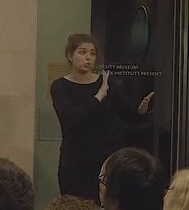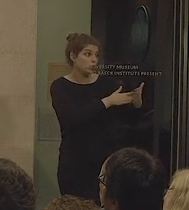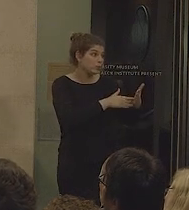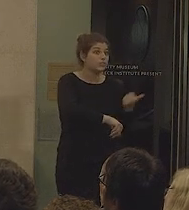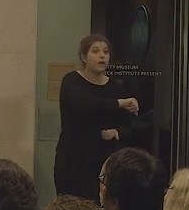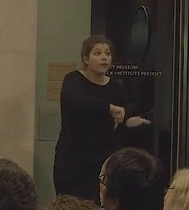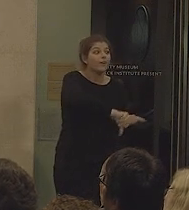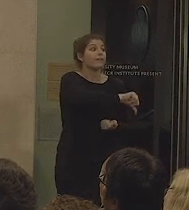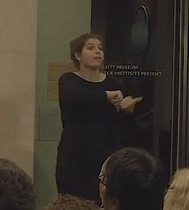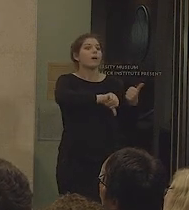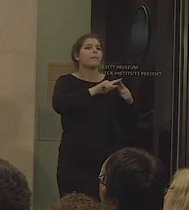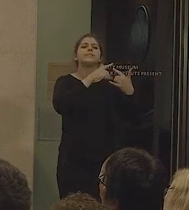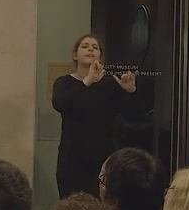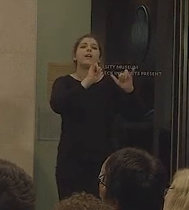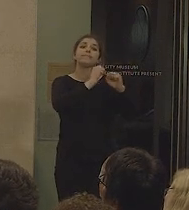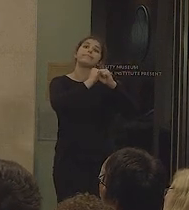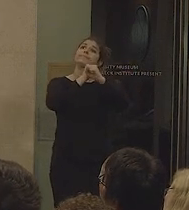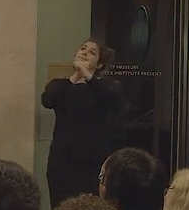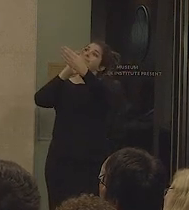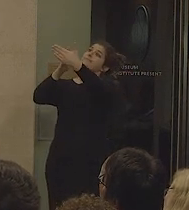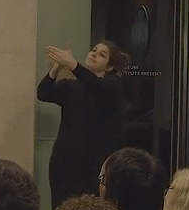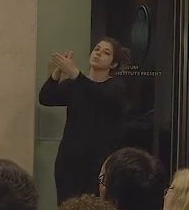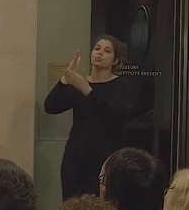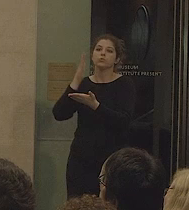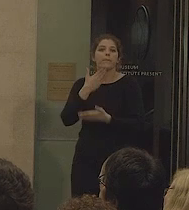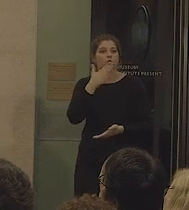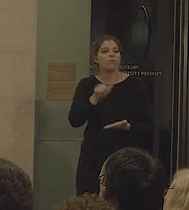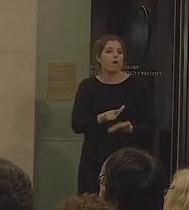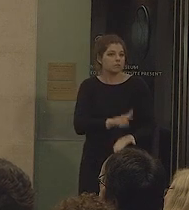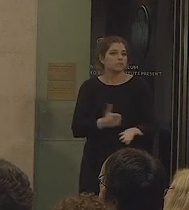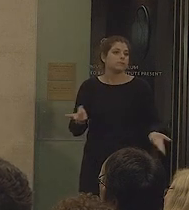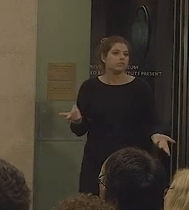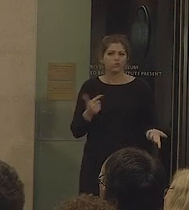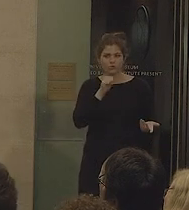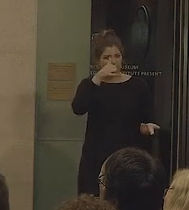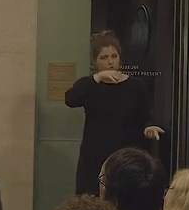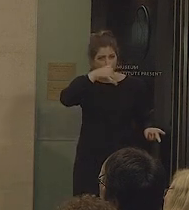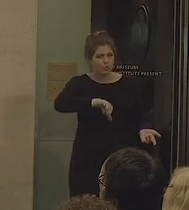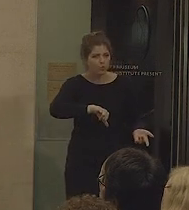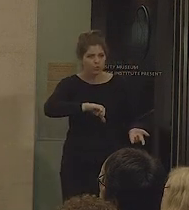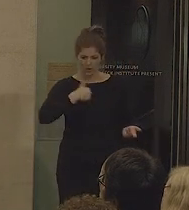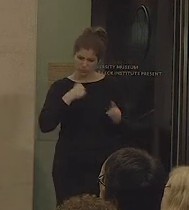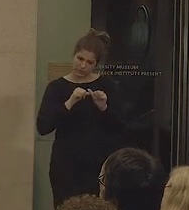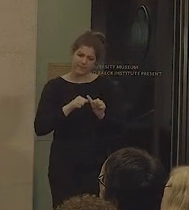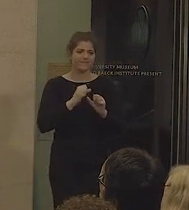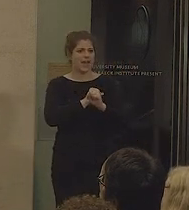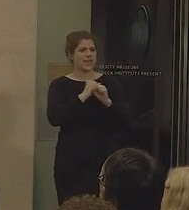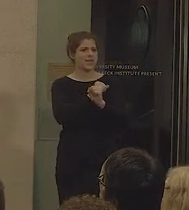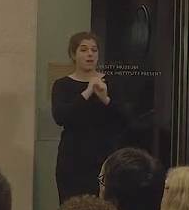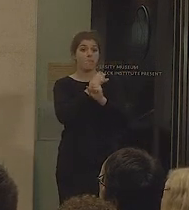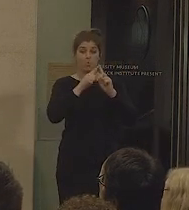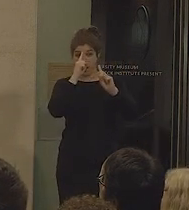each other, but they're still filing litigation to stop good legislation. So don't be fooled. We got to keep fighting, but